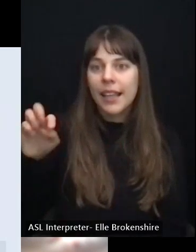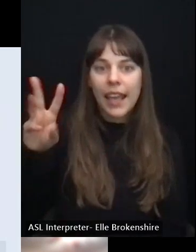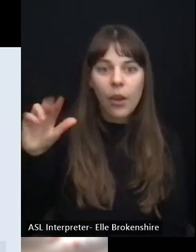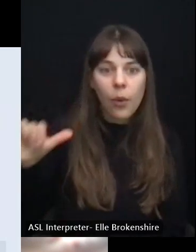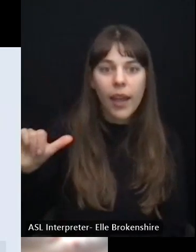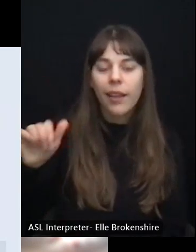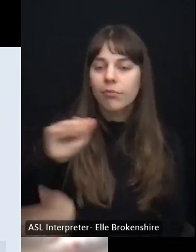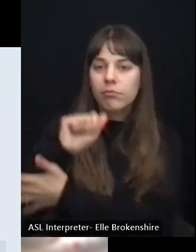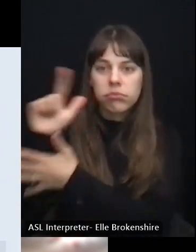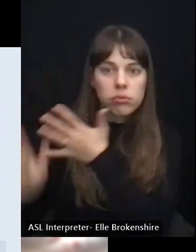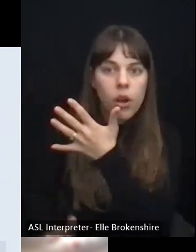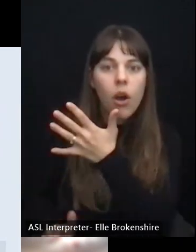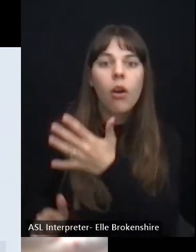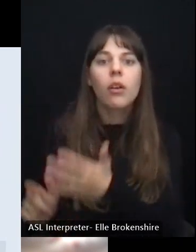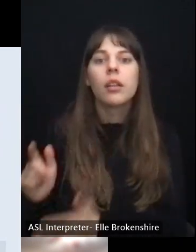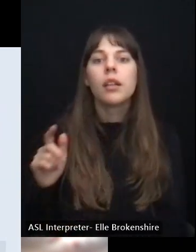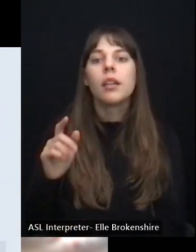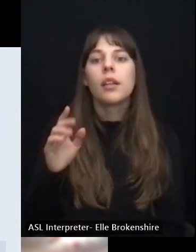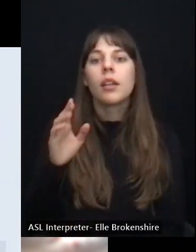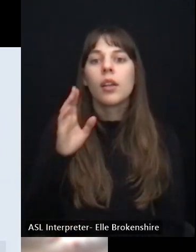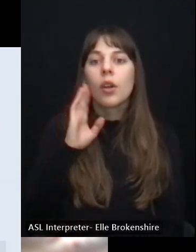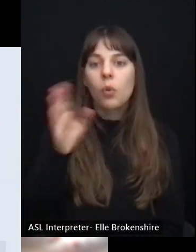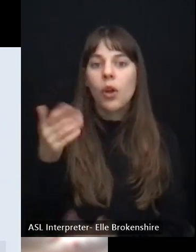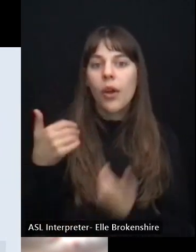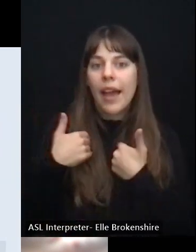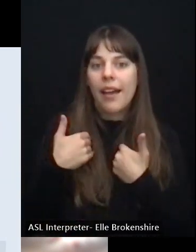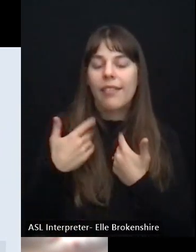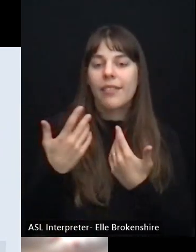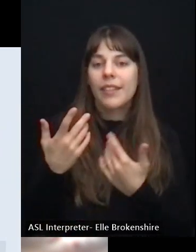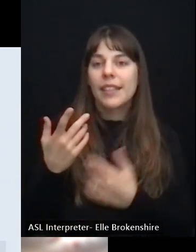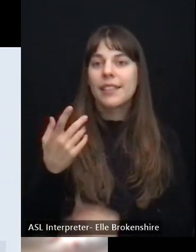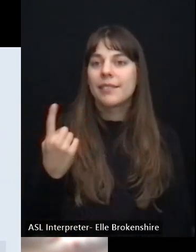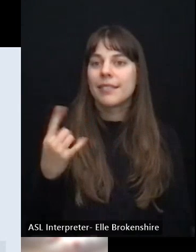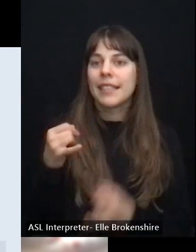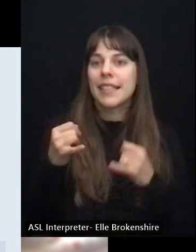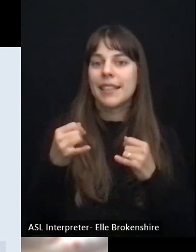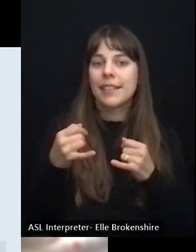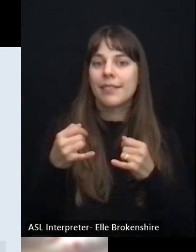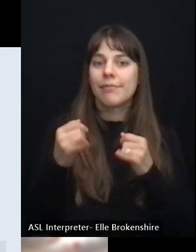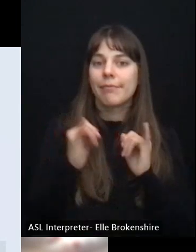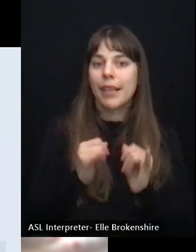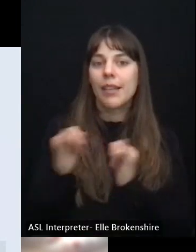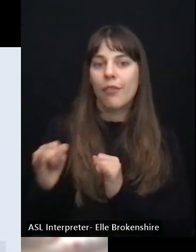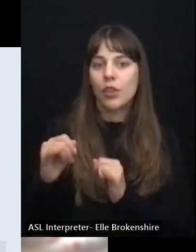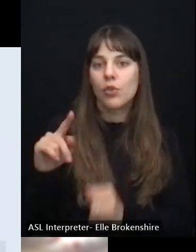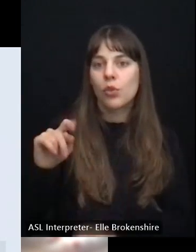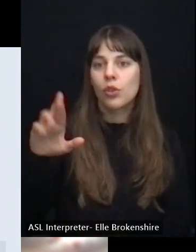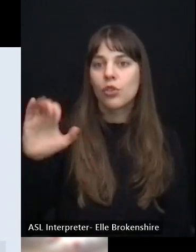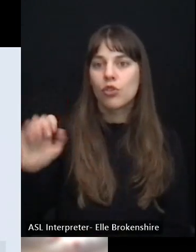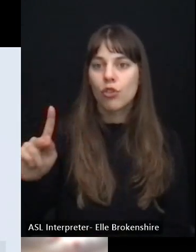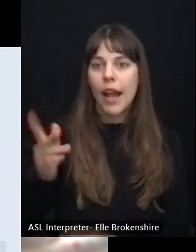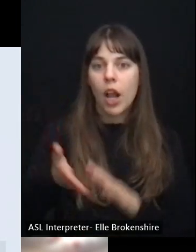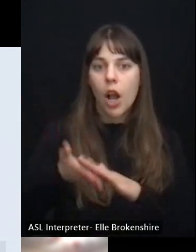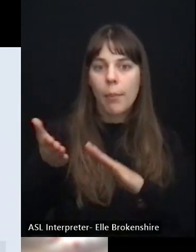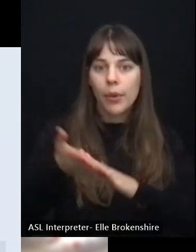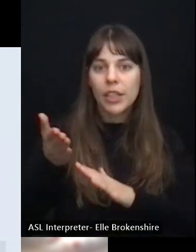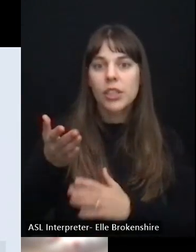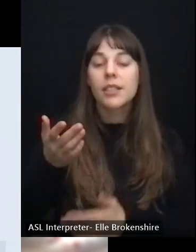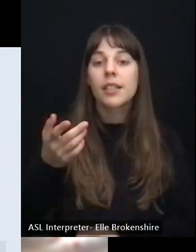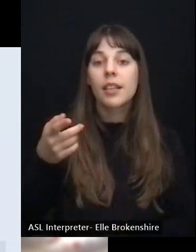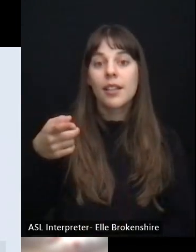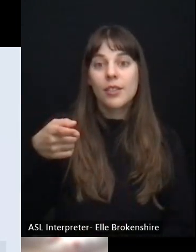our riders, but also allow our contractors the opportunity to work on those respective switches. That work should